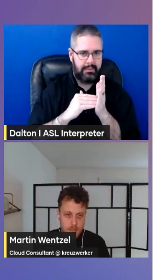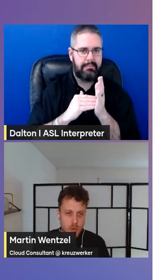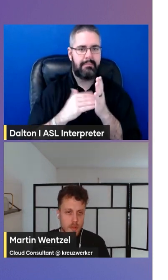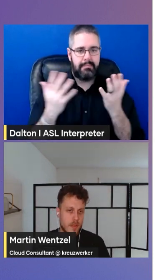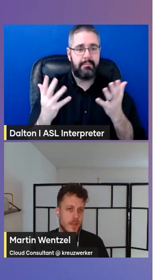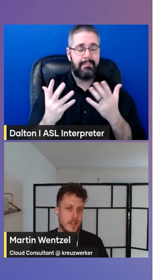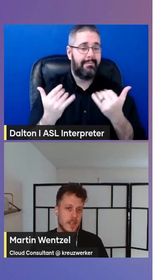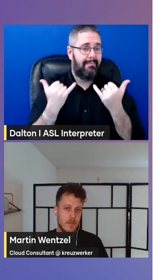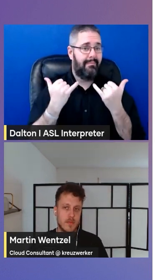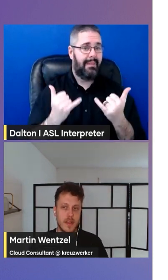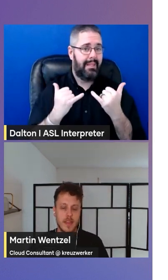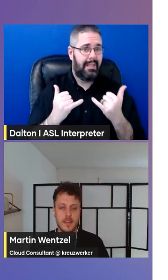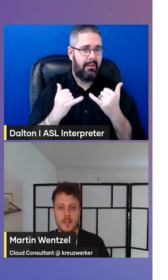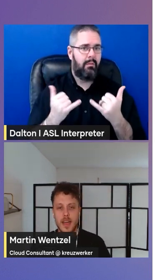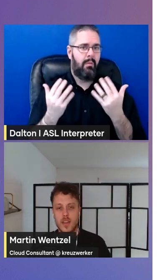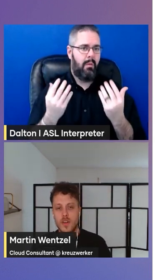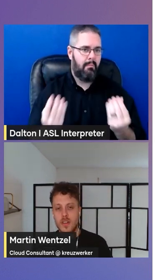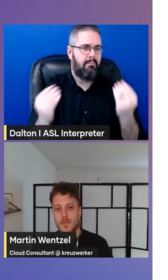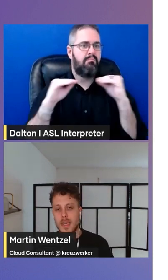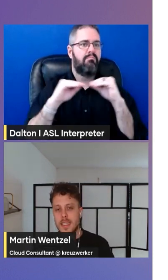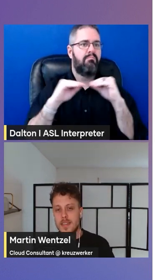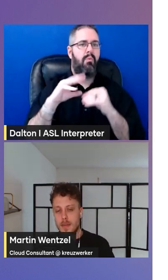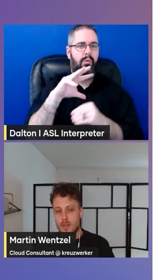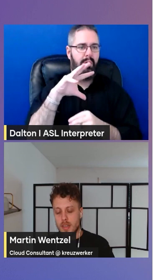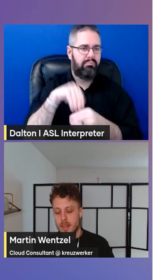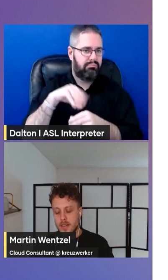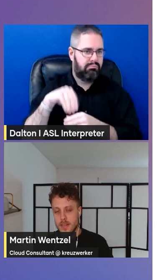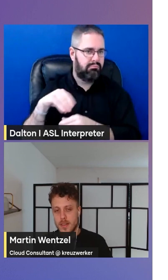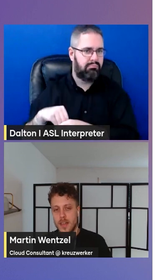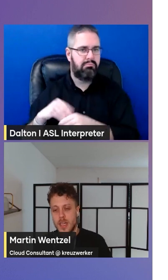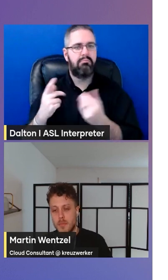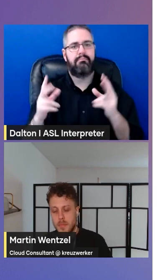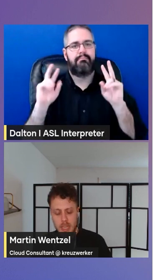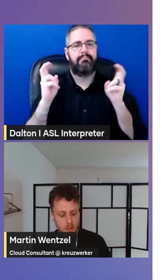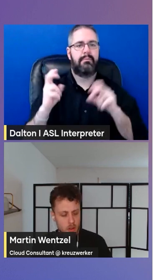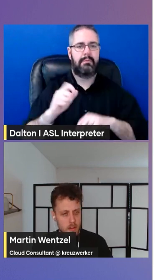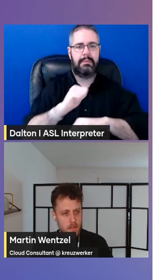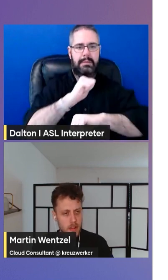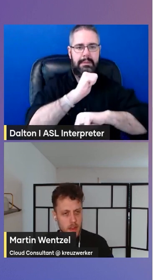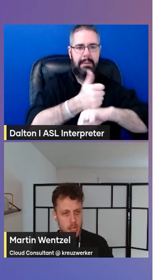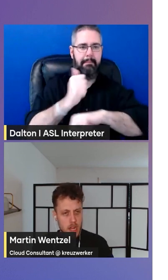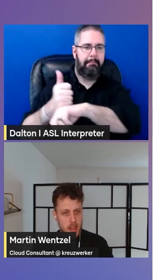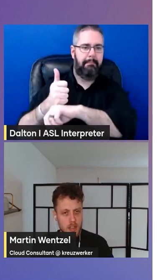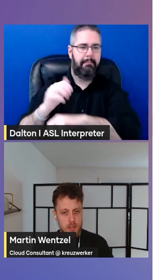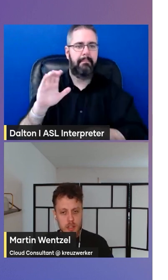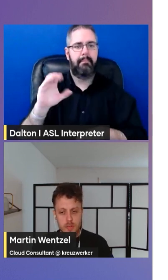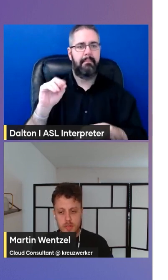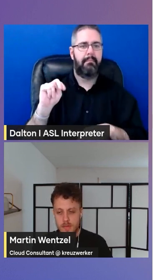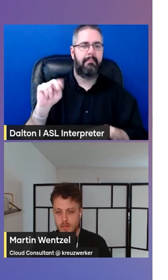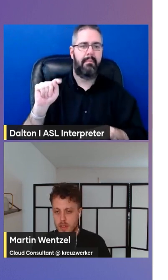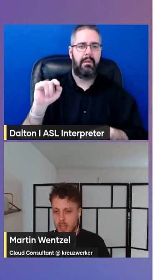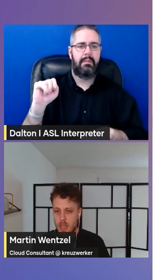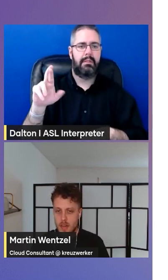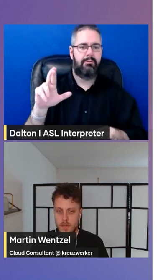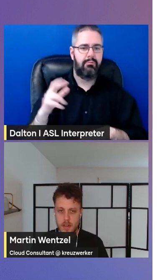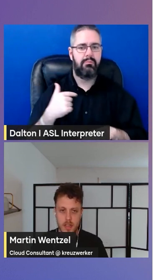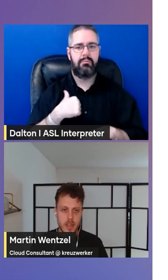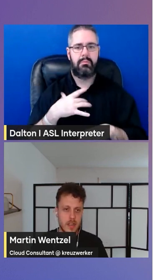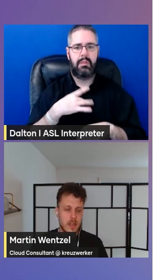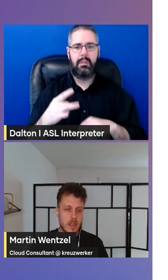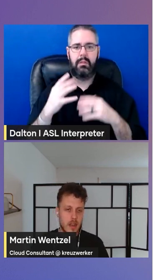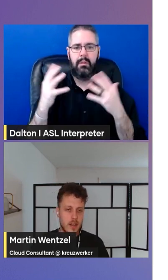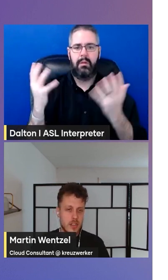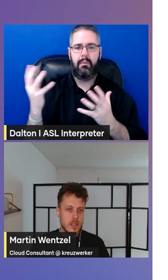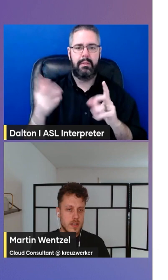Now there's more things that come into place. I call them setup containers. People often like to use for